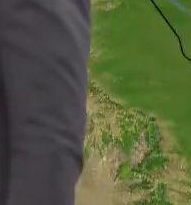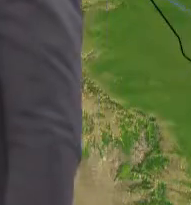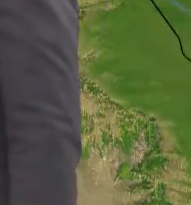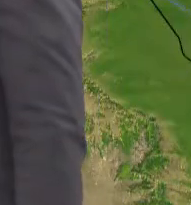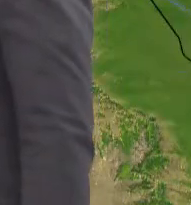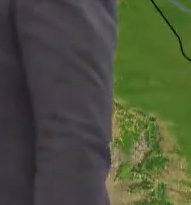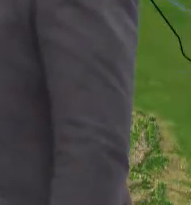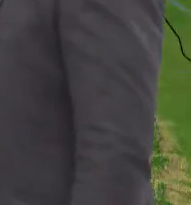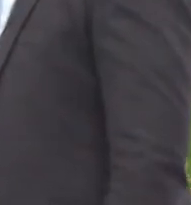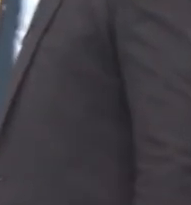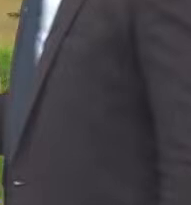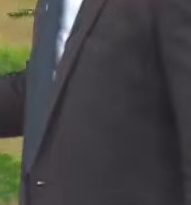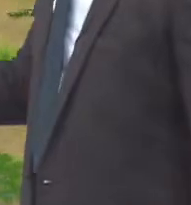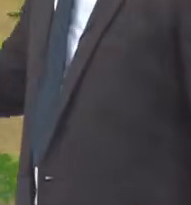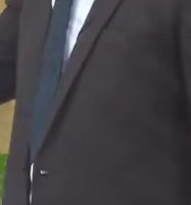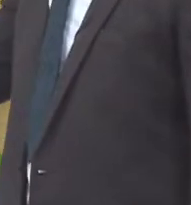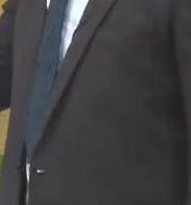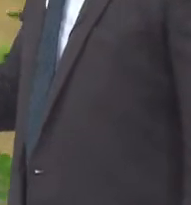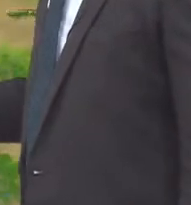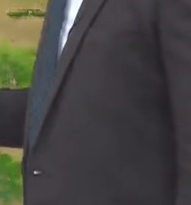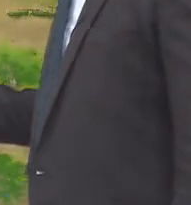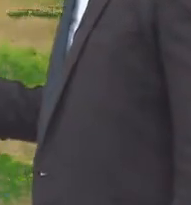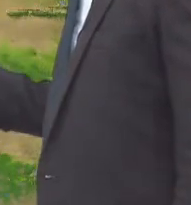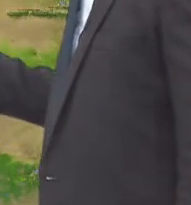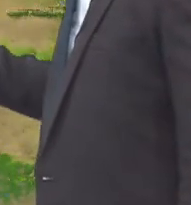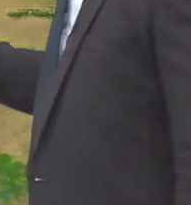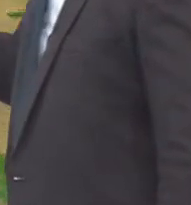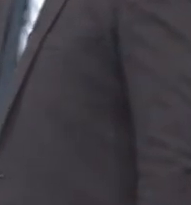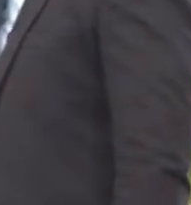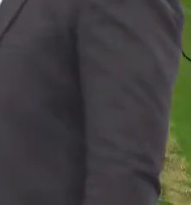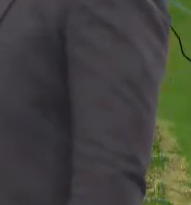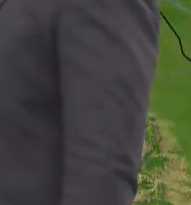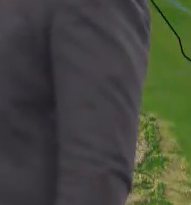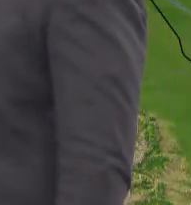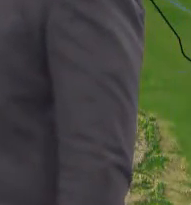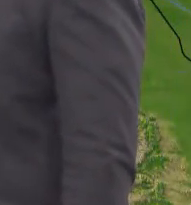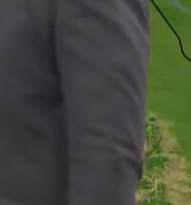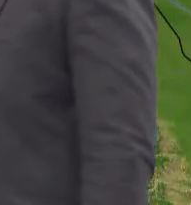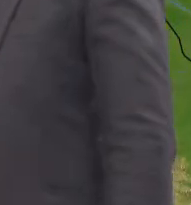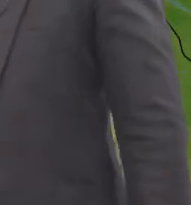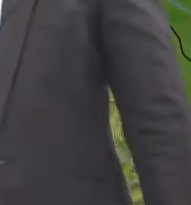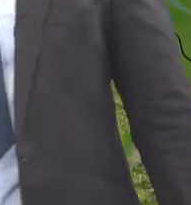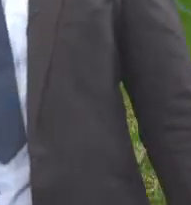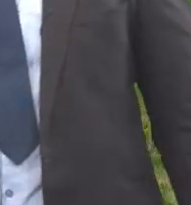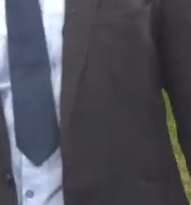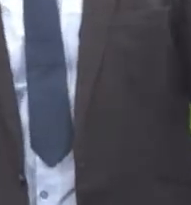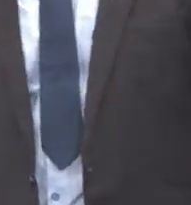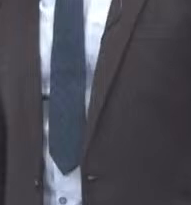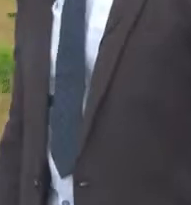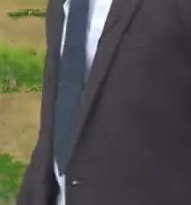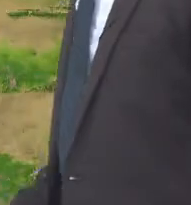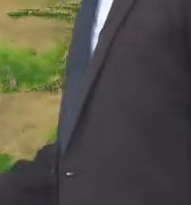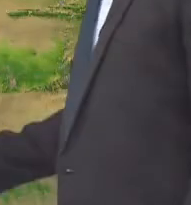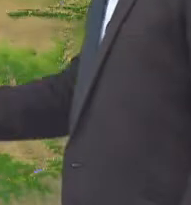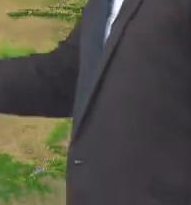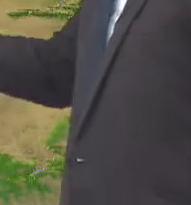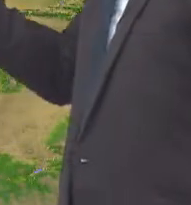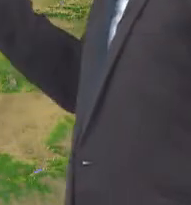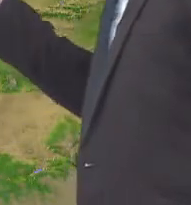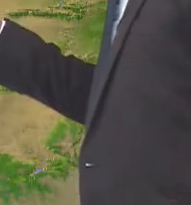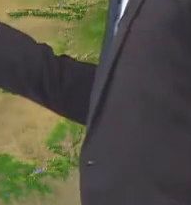Khansi Khalakhadi, southern southeast Katleng and Gwene district. Over the remaining areas, we're expecting some hot afternoon temperatures. We're expecting to record maximums of